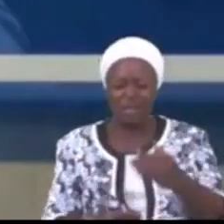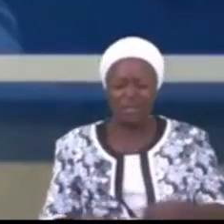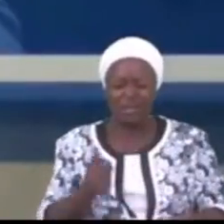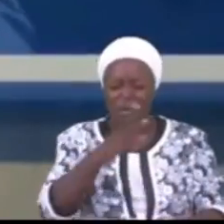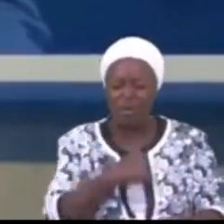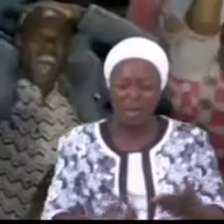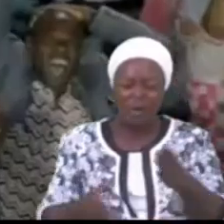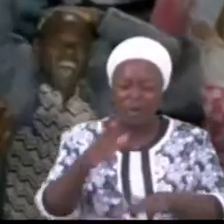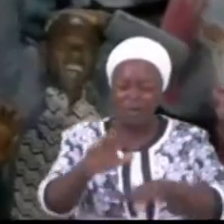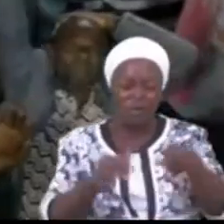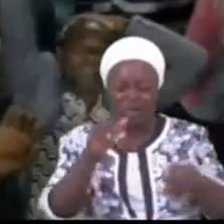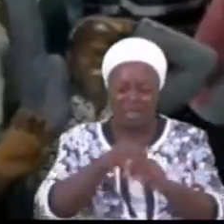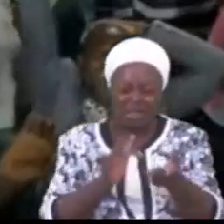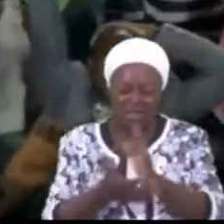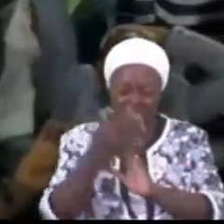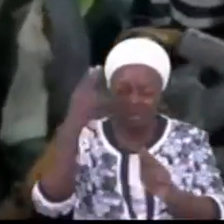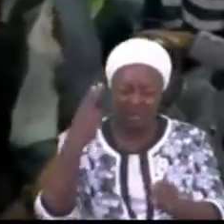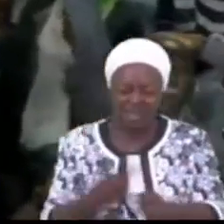Jesus' name.